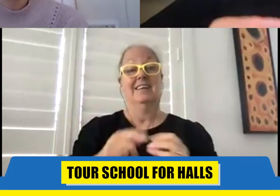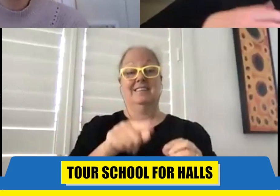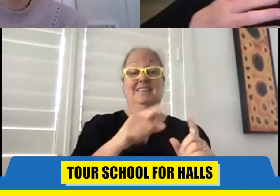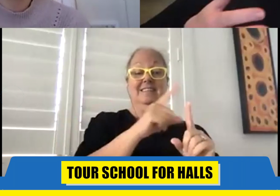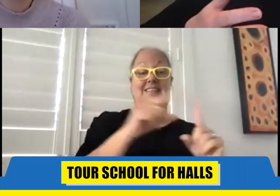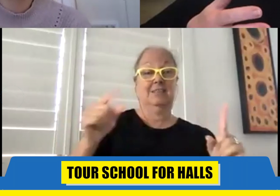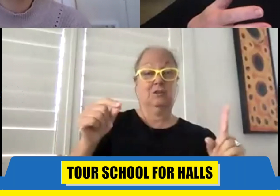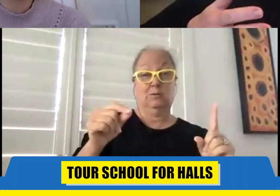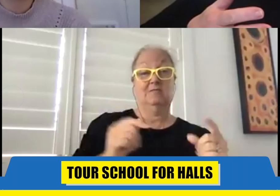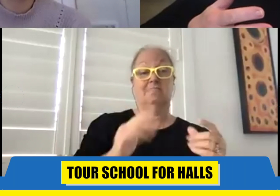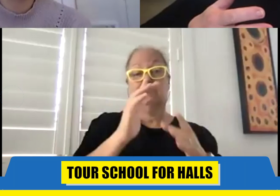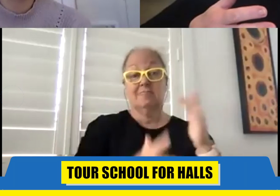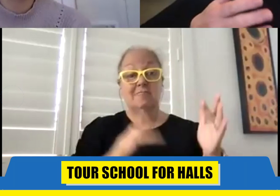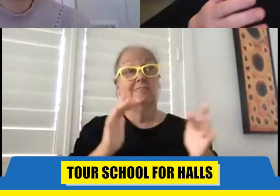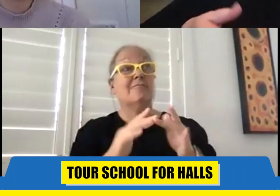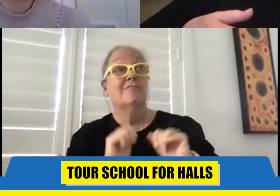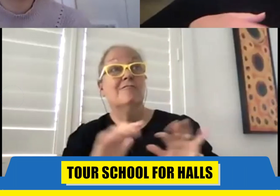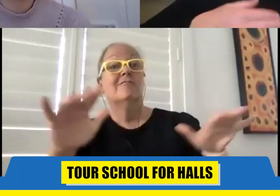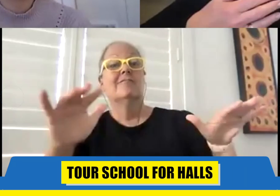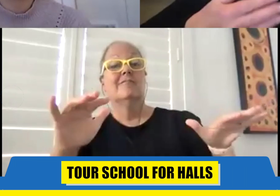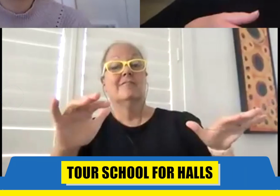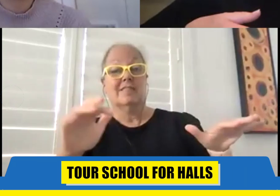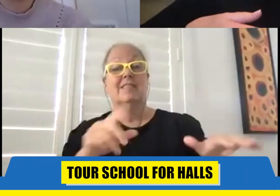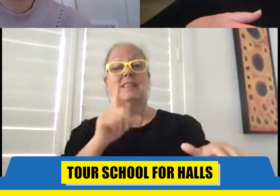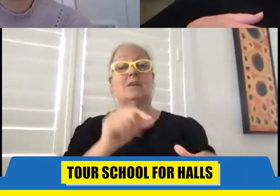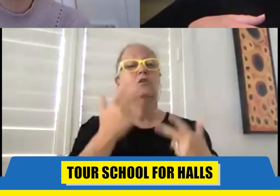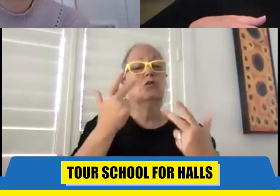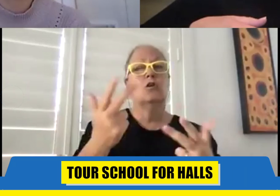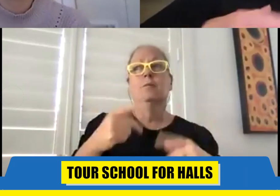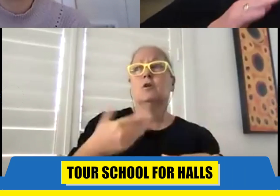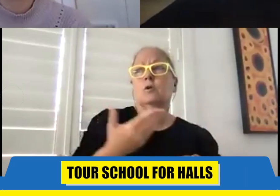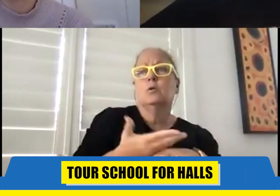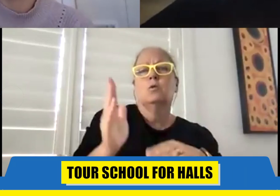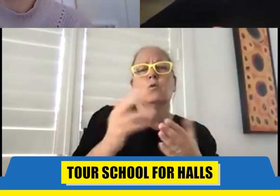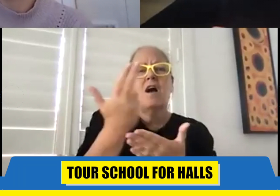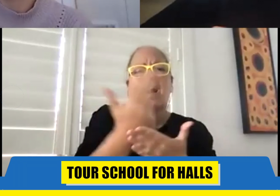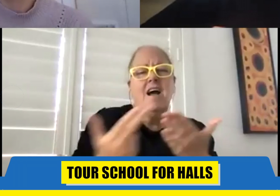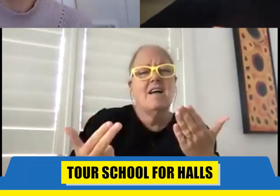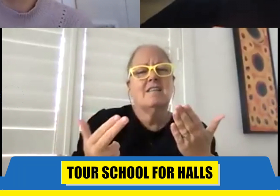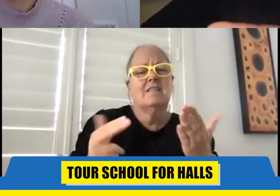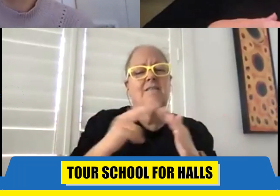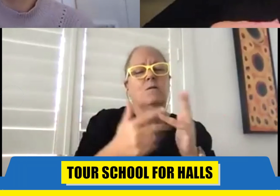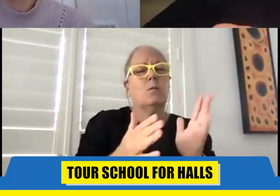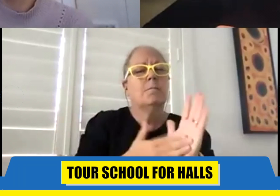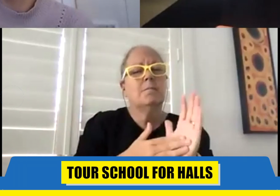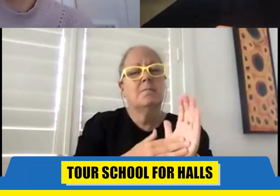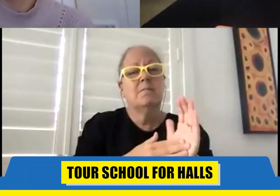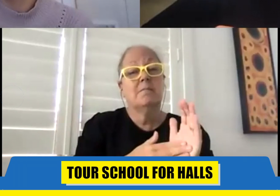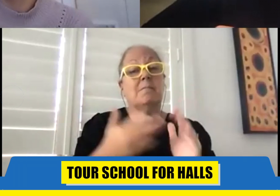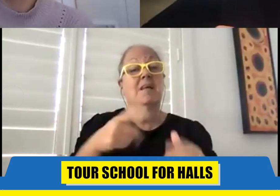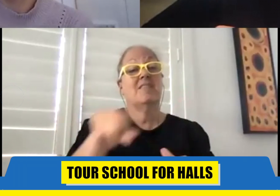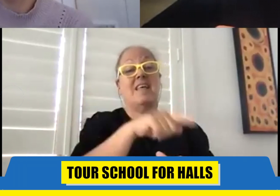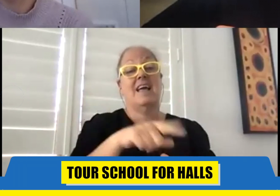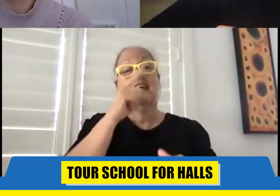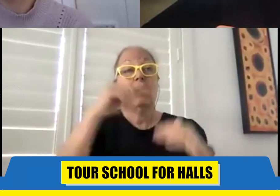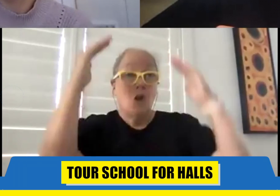of introducing people to new genres or new art forms at maybe, you know, they don't even have to step out their